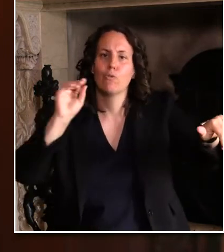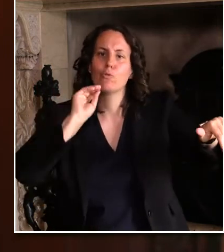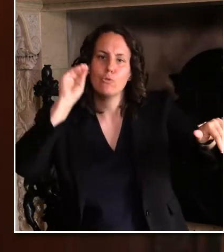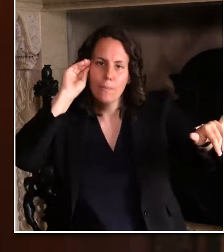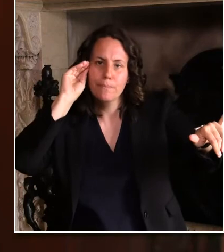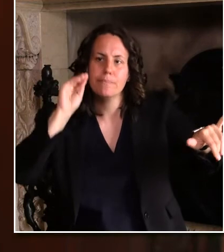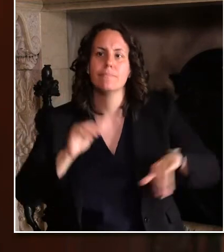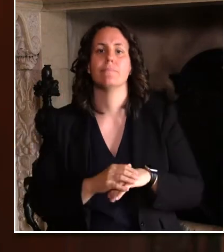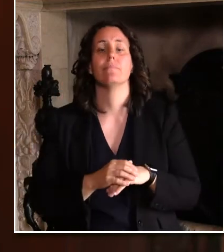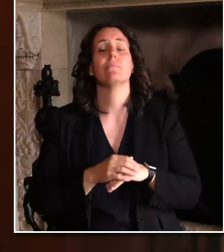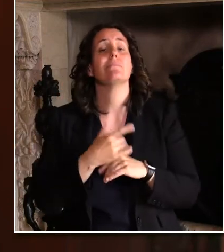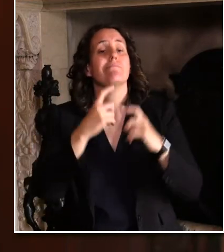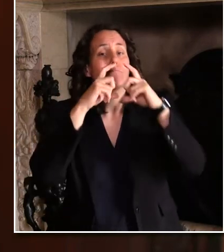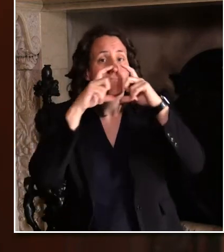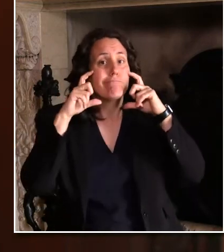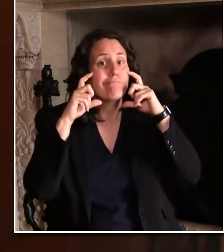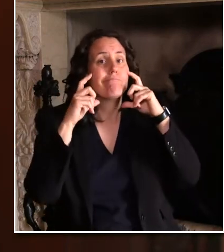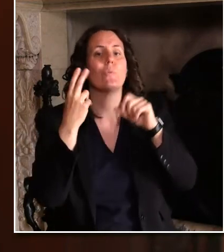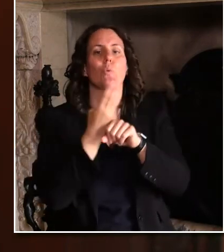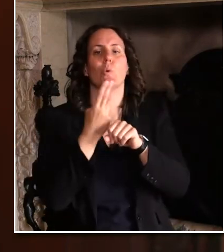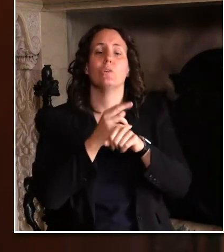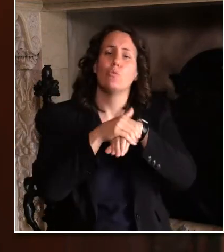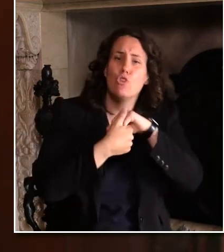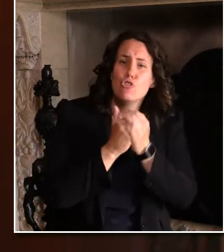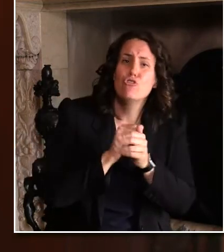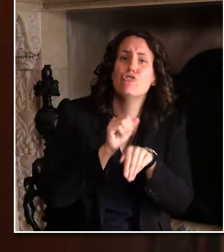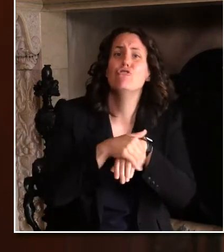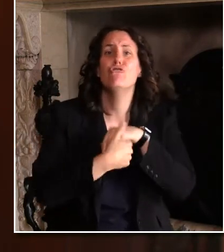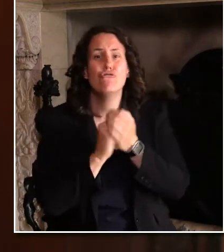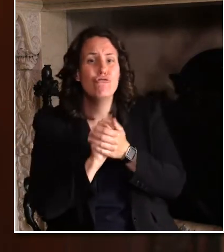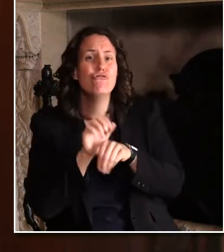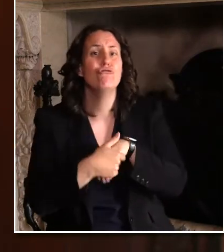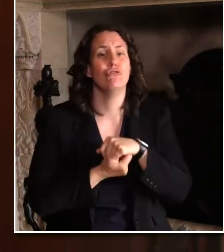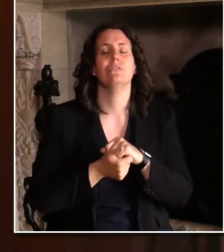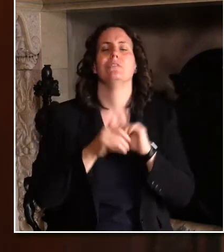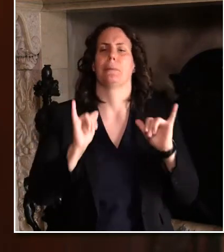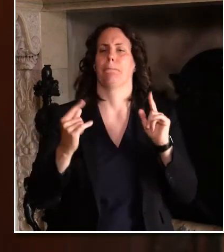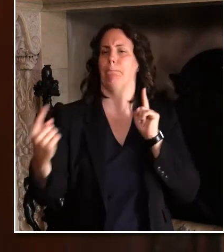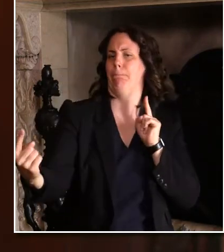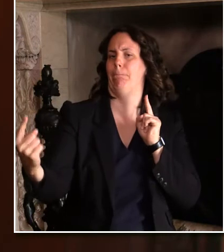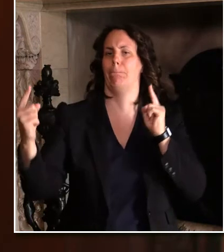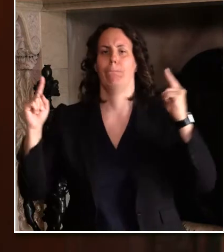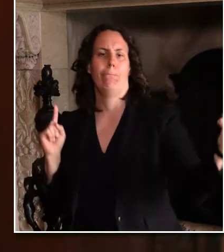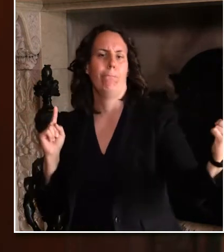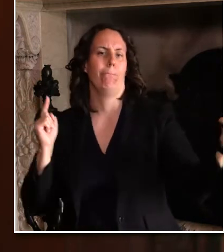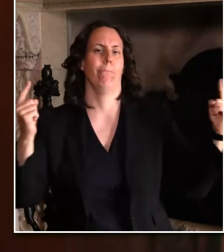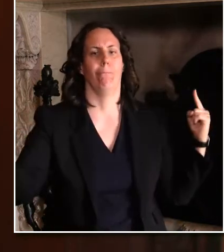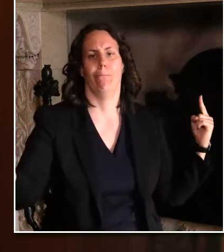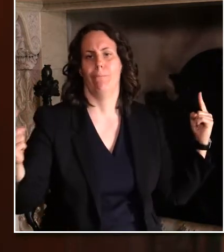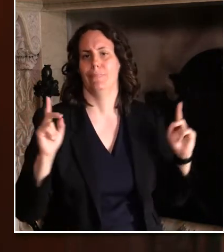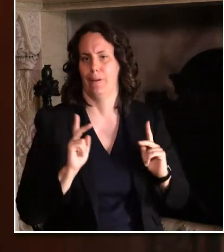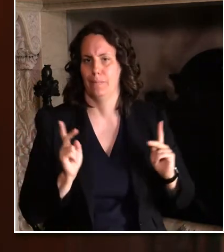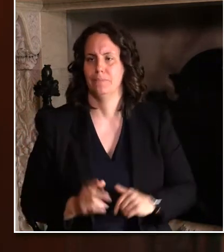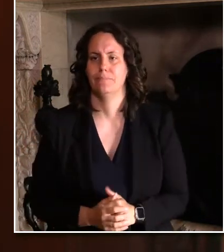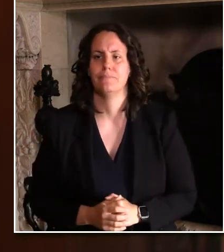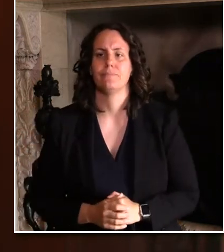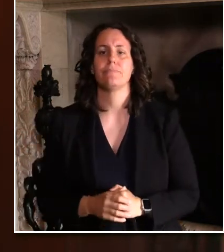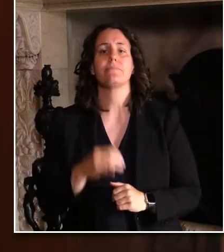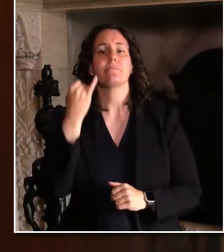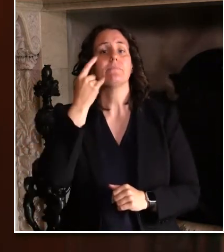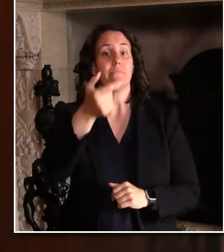and practice good hygiene and social distancing. If you're a business owner, it means following the best safety practices to keep